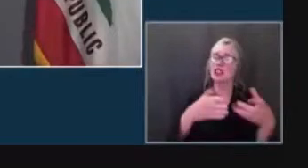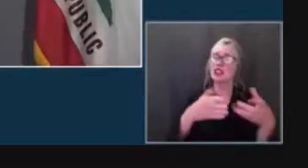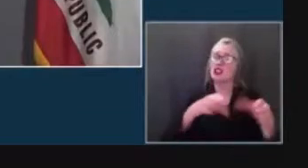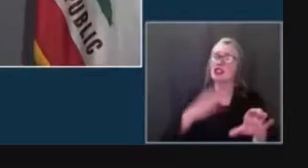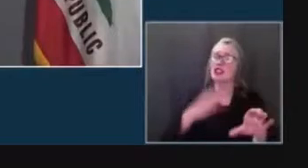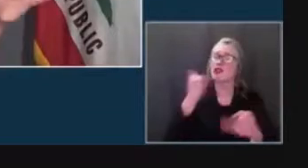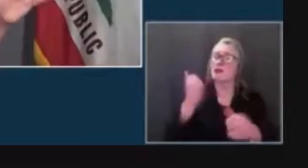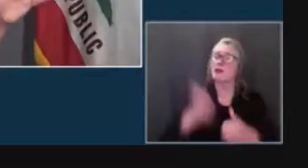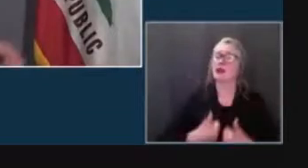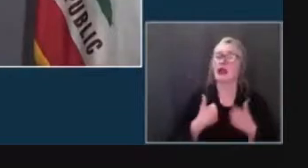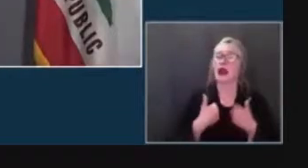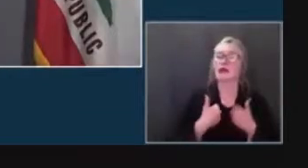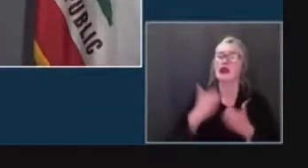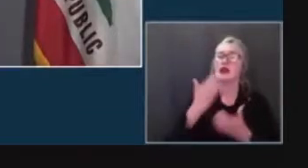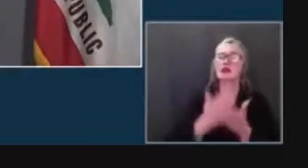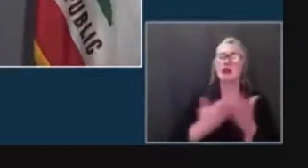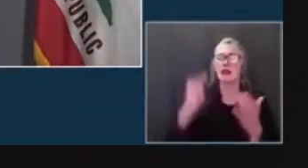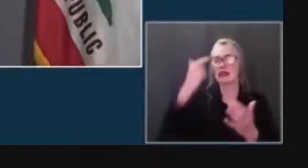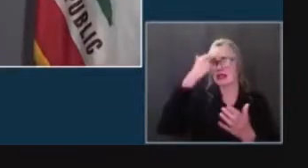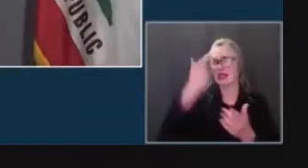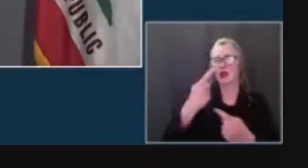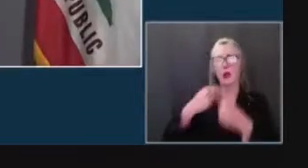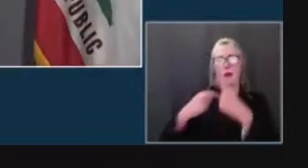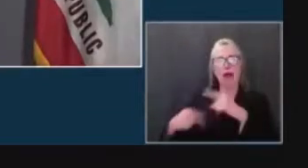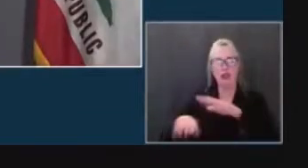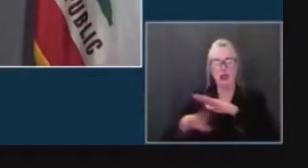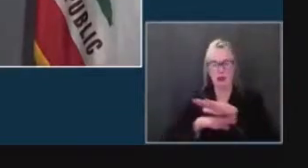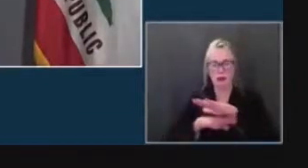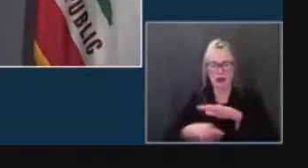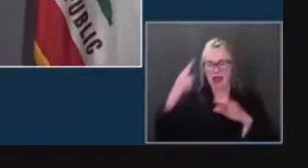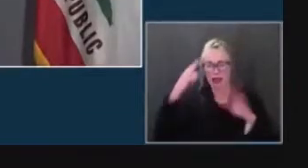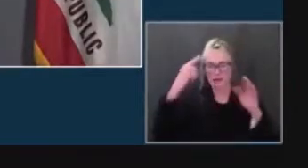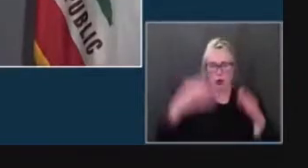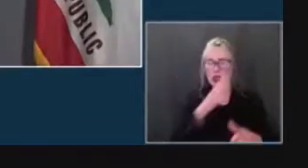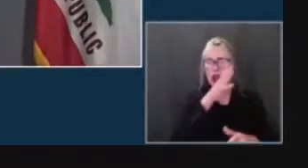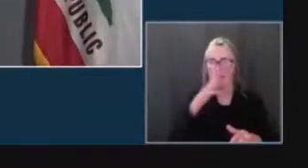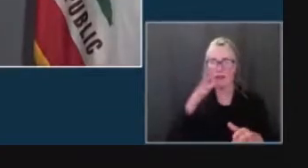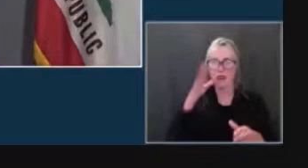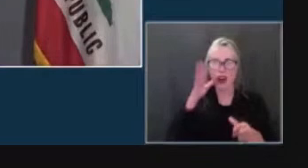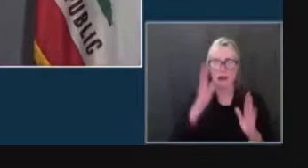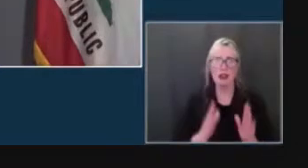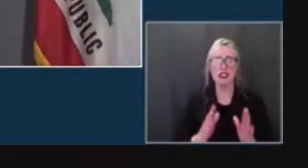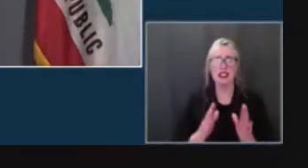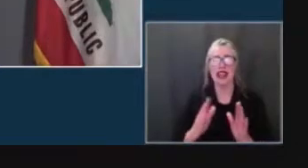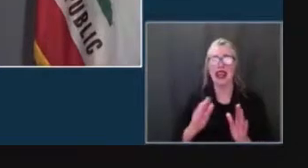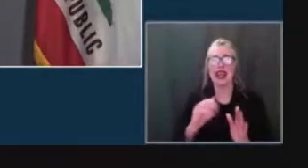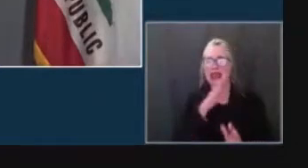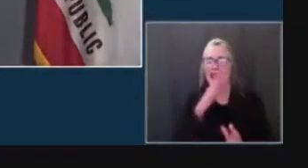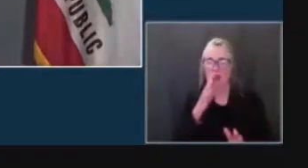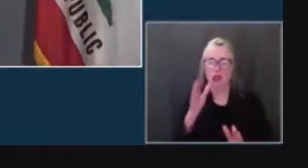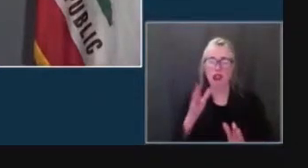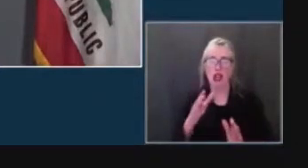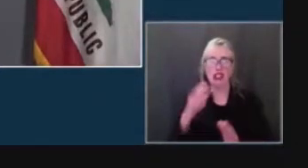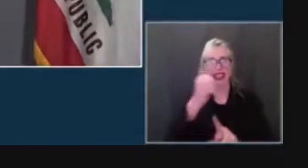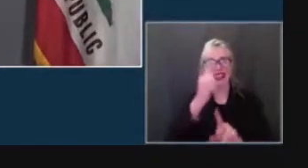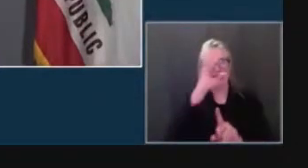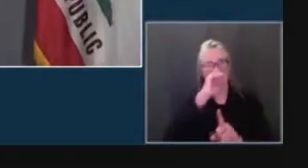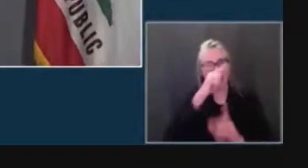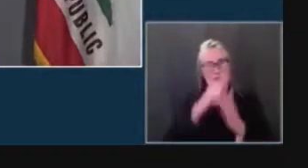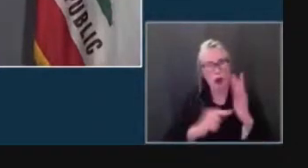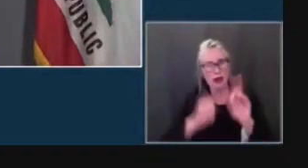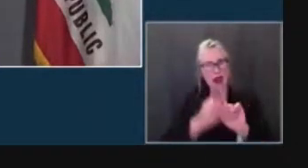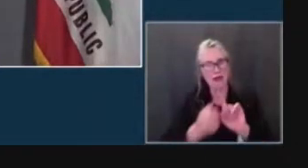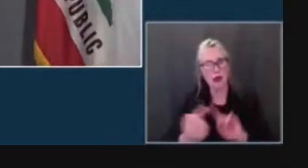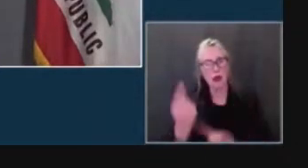that we need to get back to the basics and focus on our farmers and agriculture supply chain. Guess what? Every single one of these